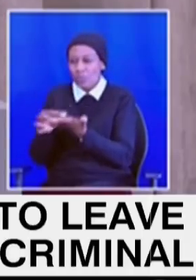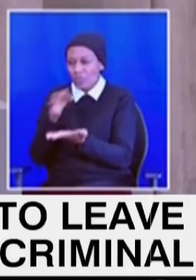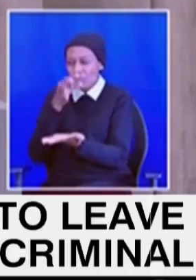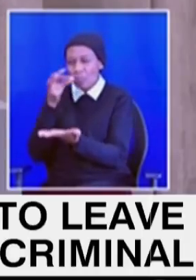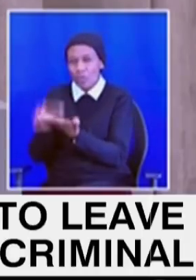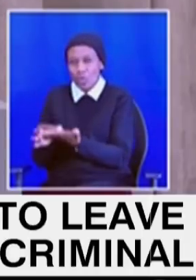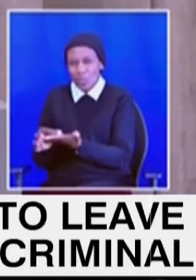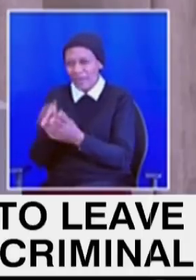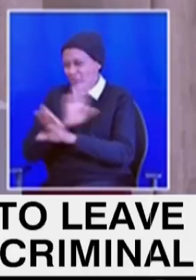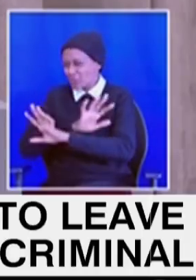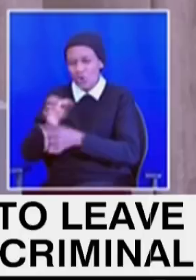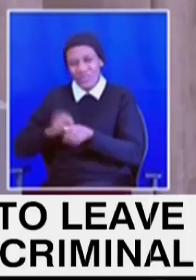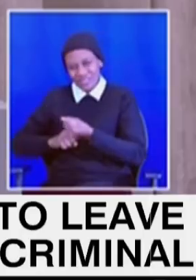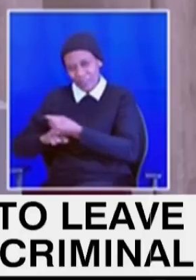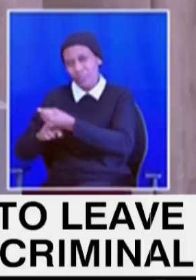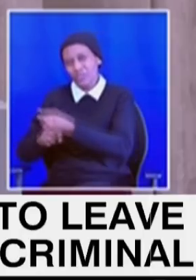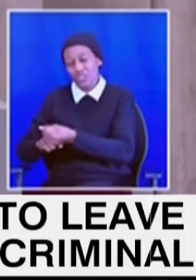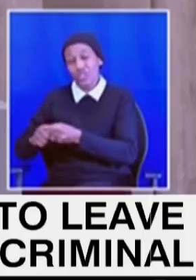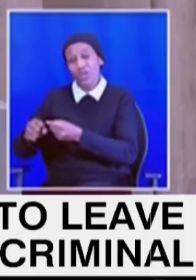local economic growth,